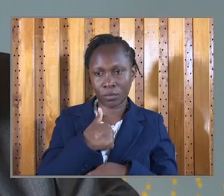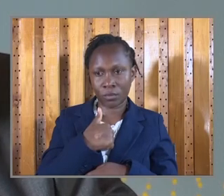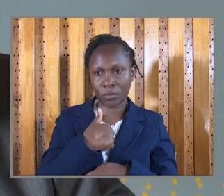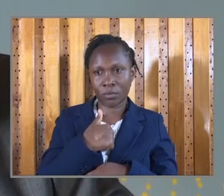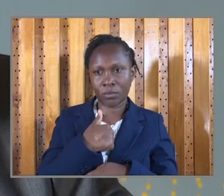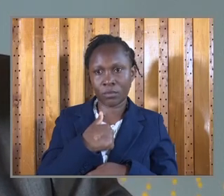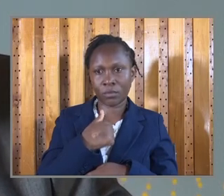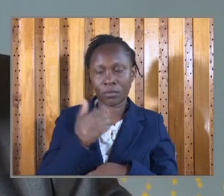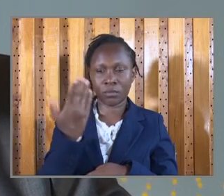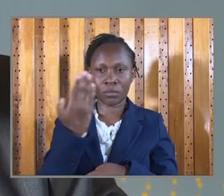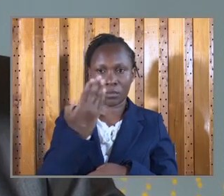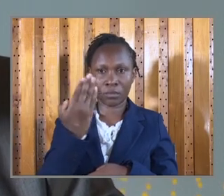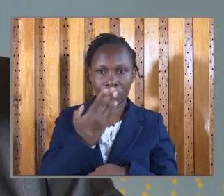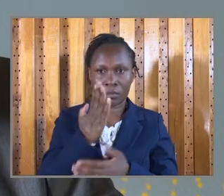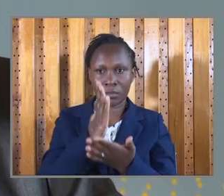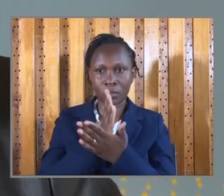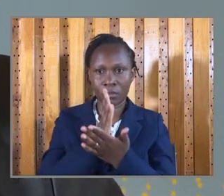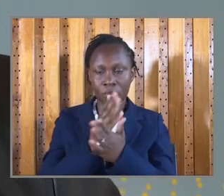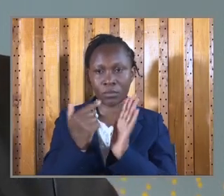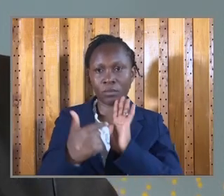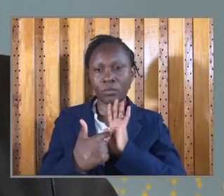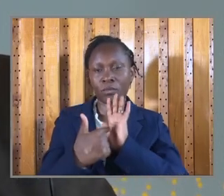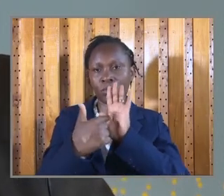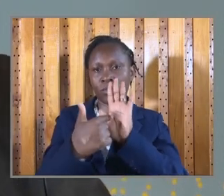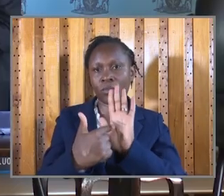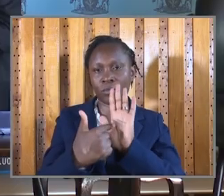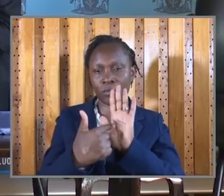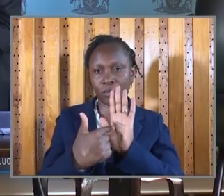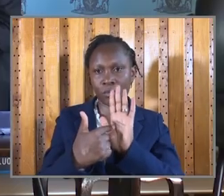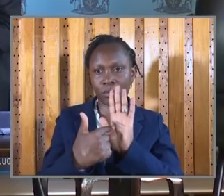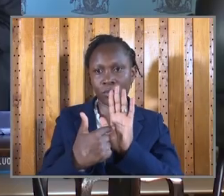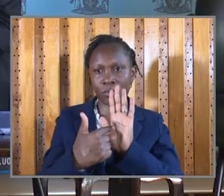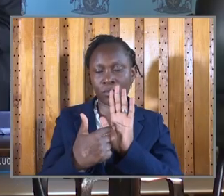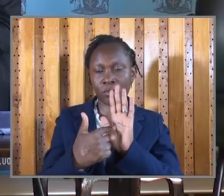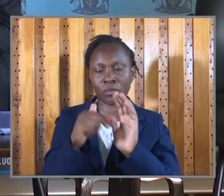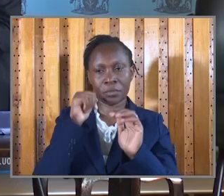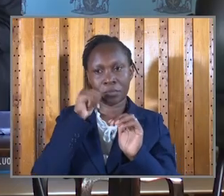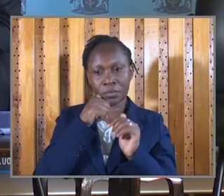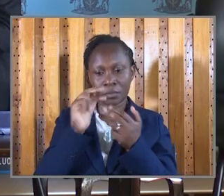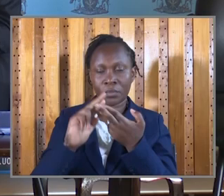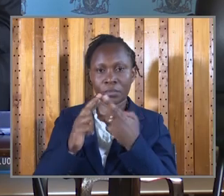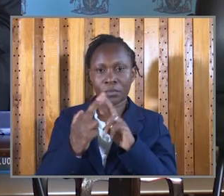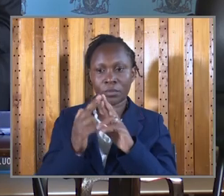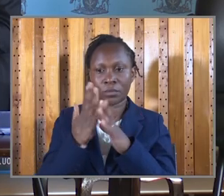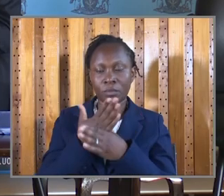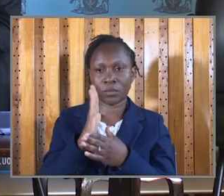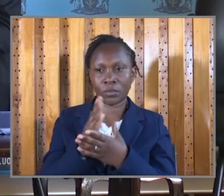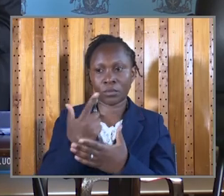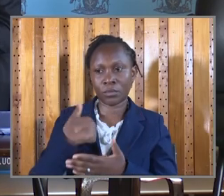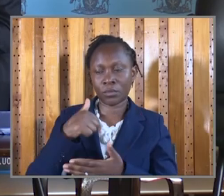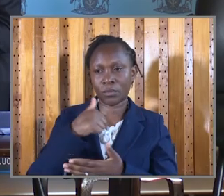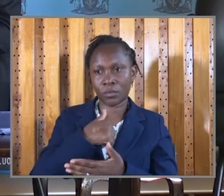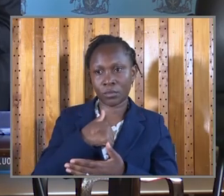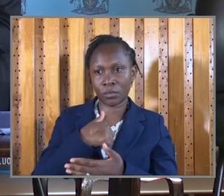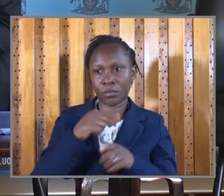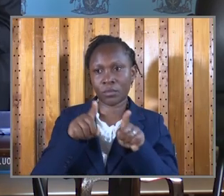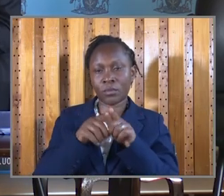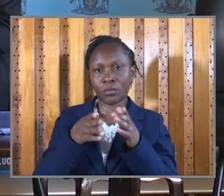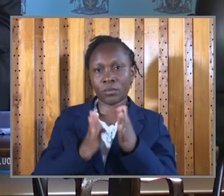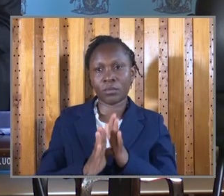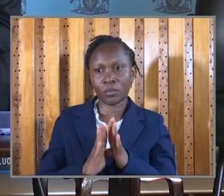It is really a demonstration of the excellent relations between us, as Professor Hutchinson has just